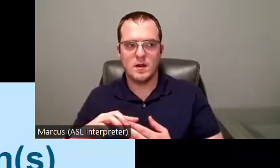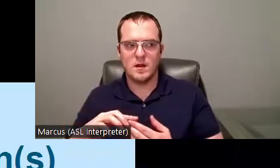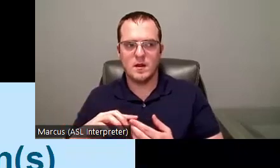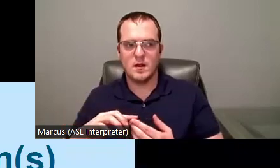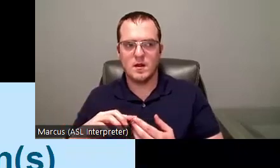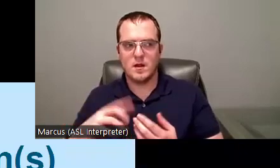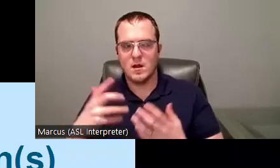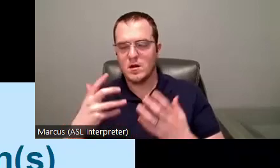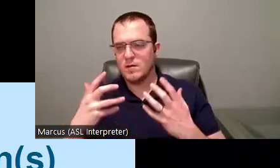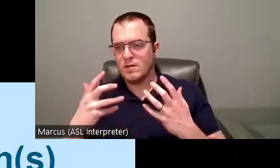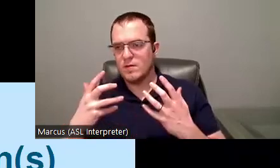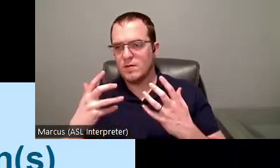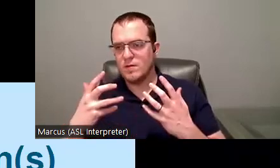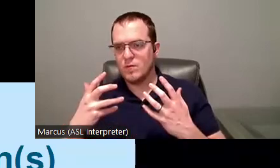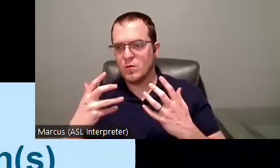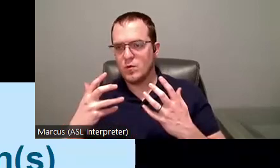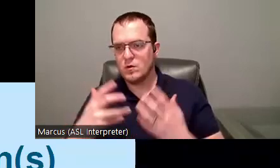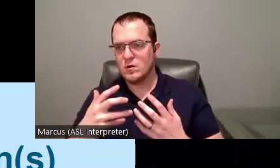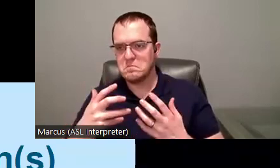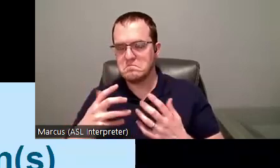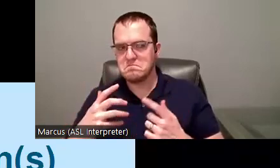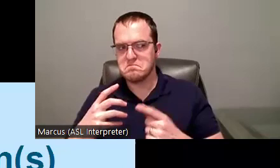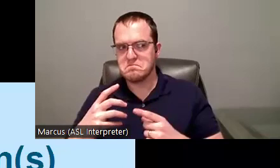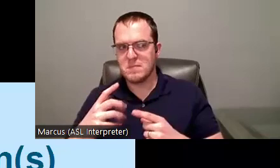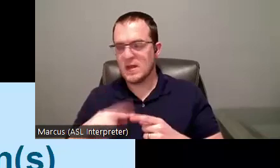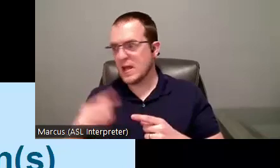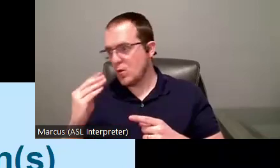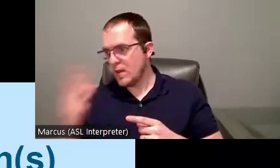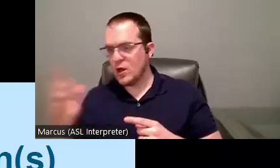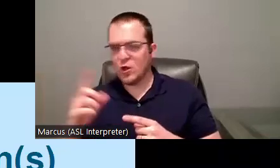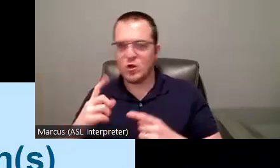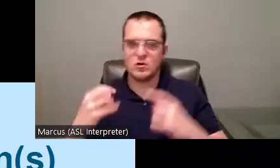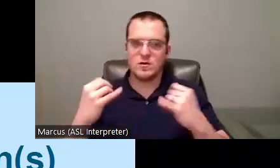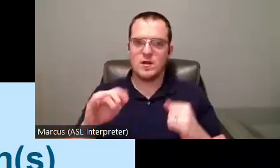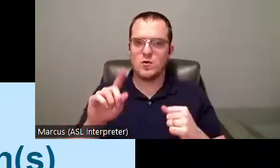unfortunately, I can't relay that to her at this time.